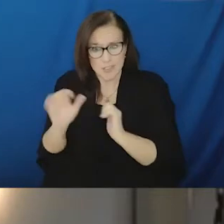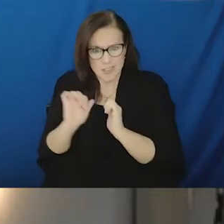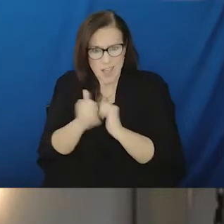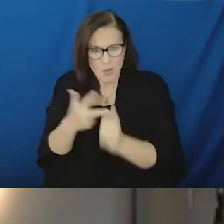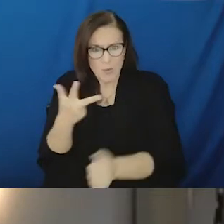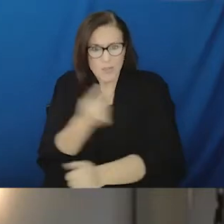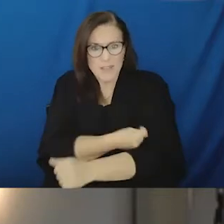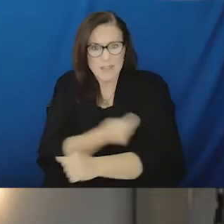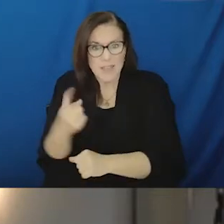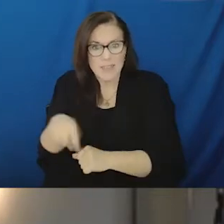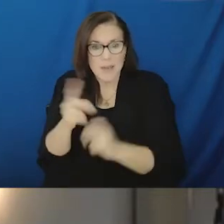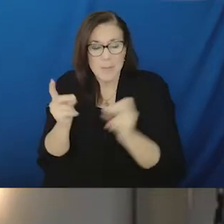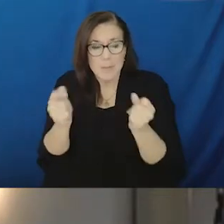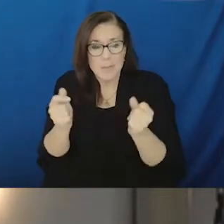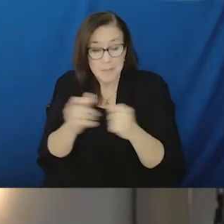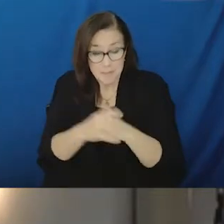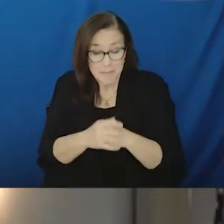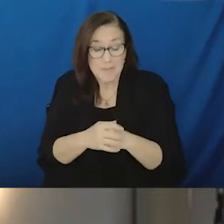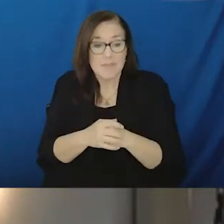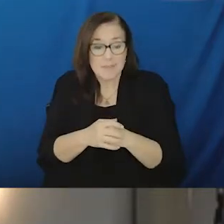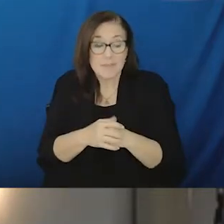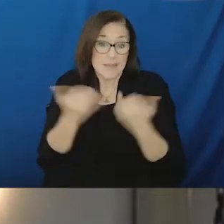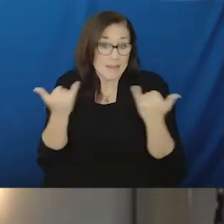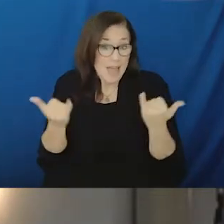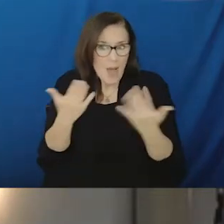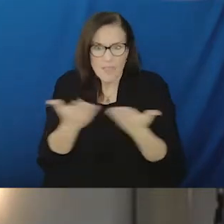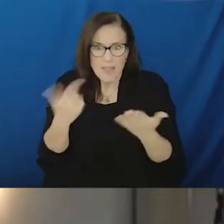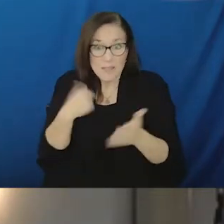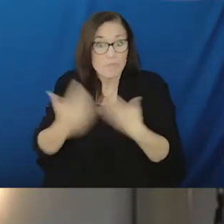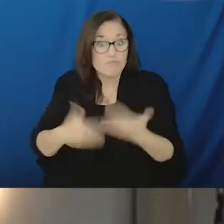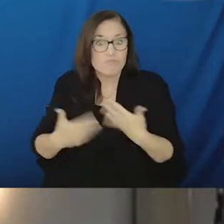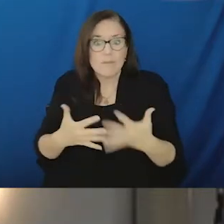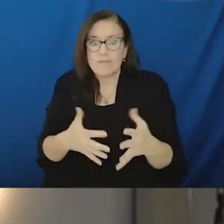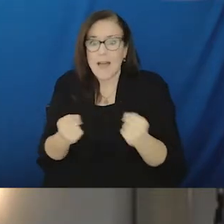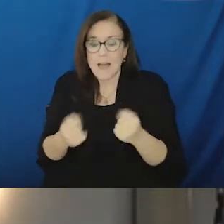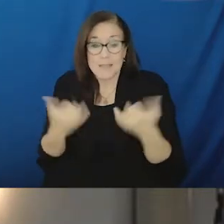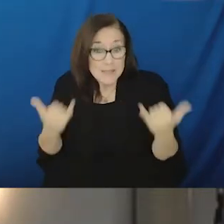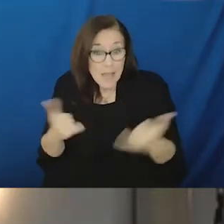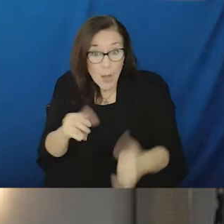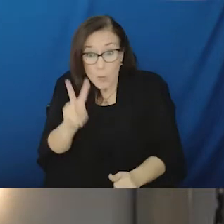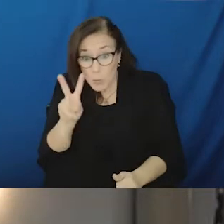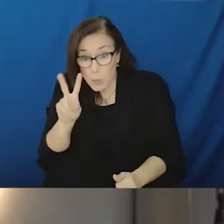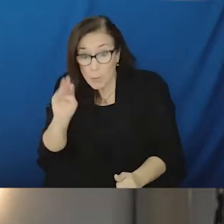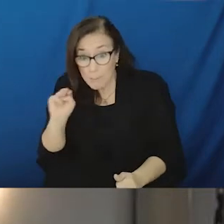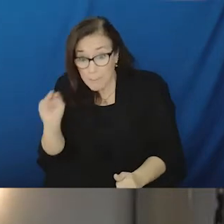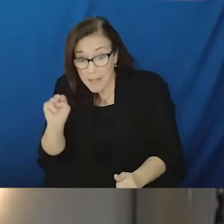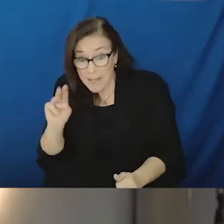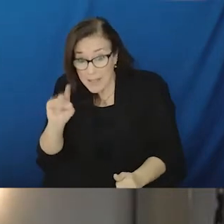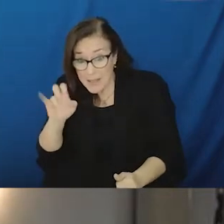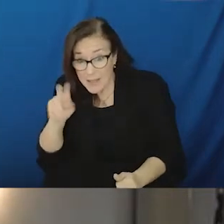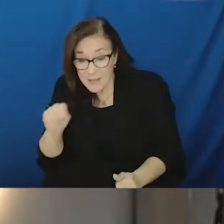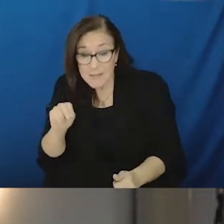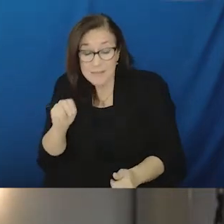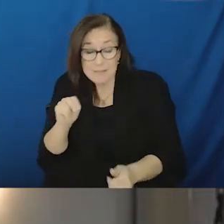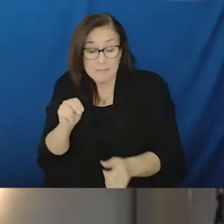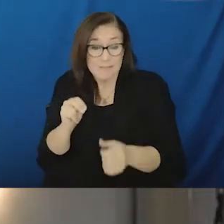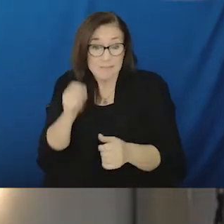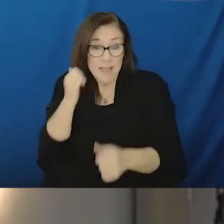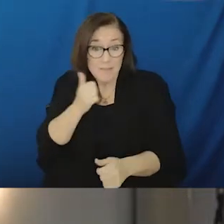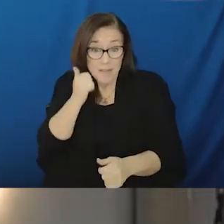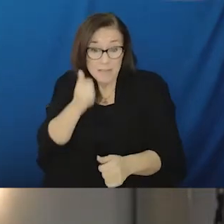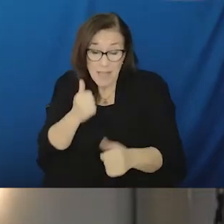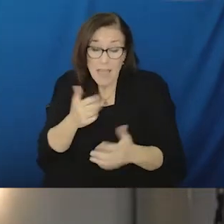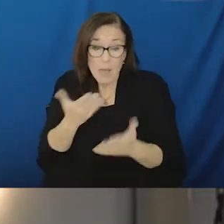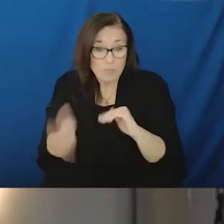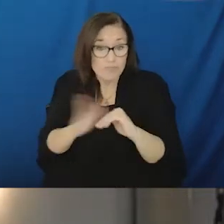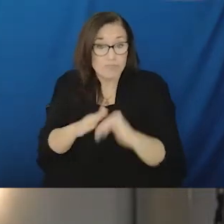as possible. Now that things are opening up so rapidly, we're now at 2 million a day. Just even 2 weeks ago, we were hoping to get